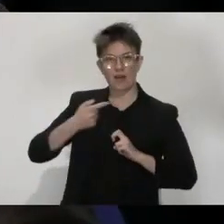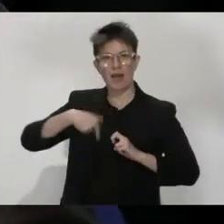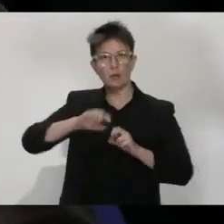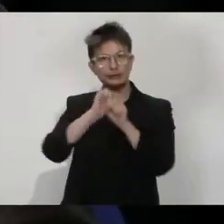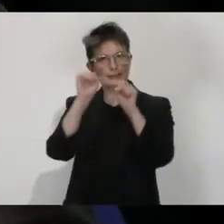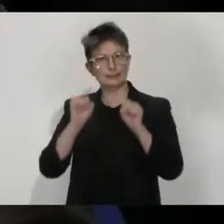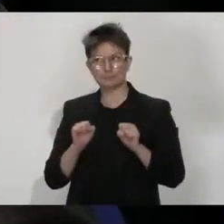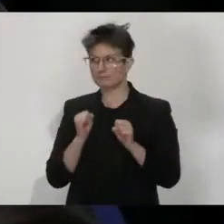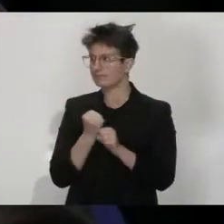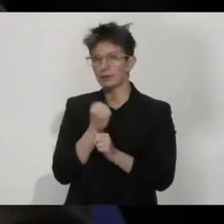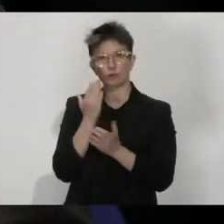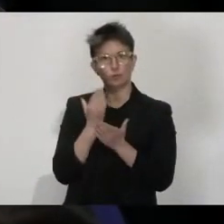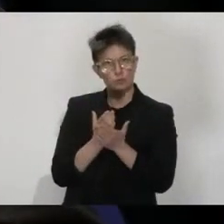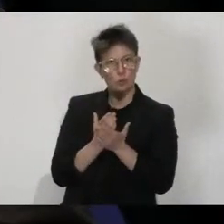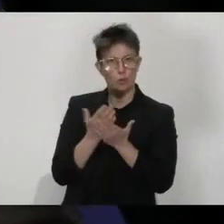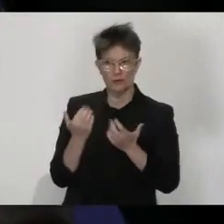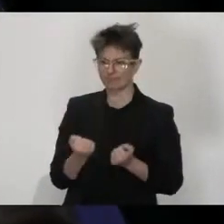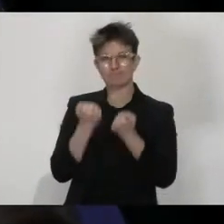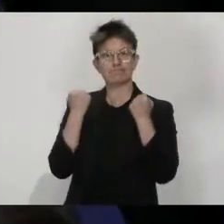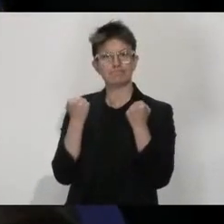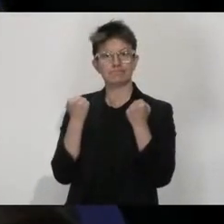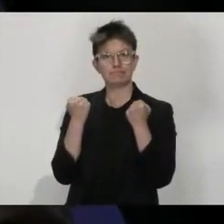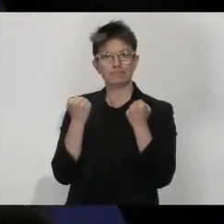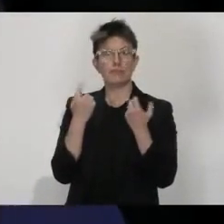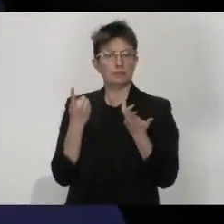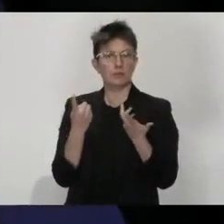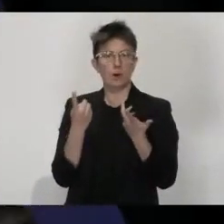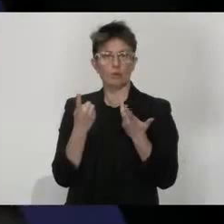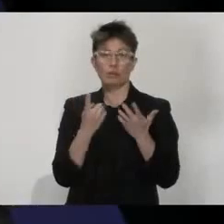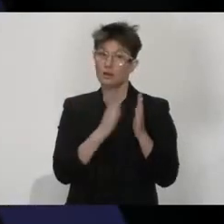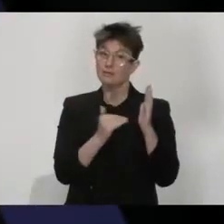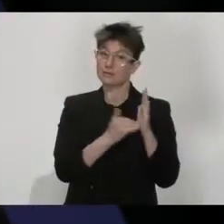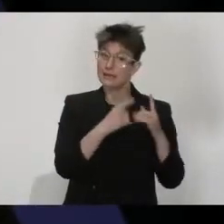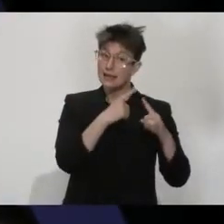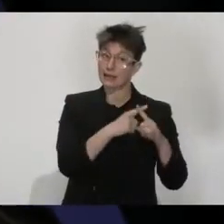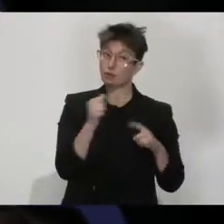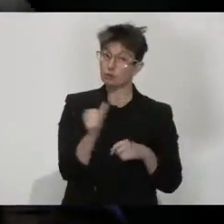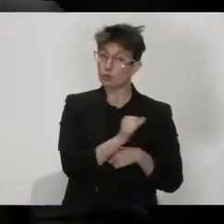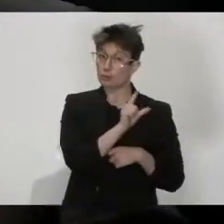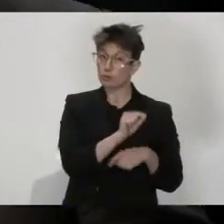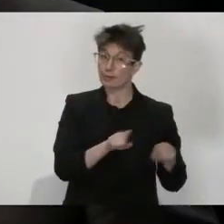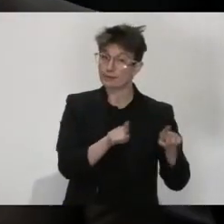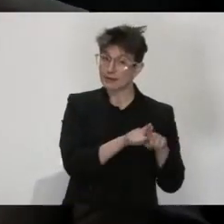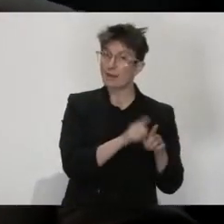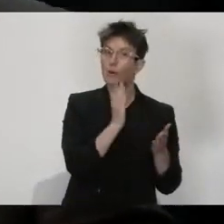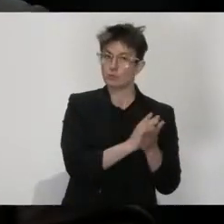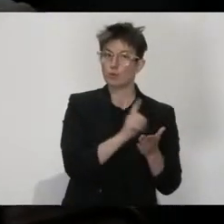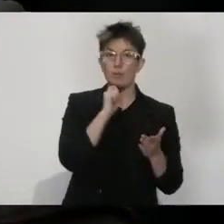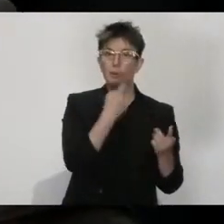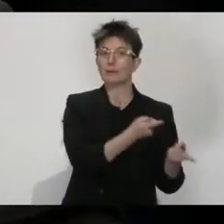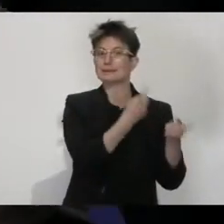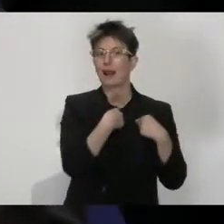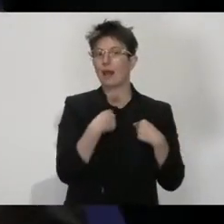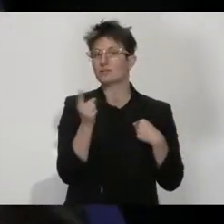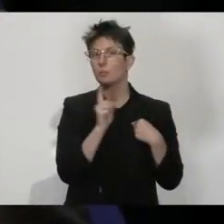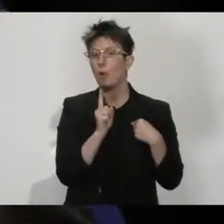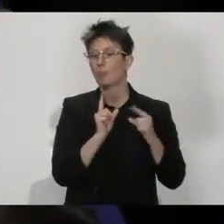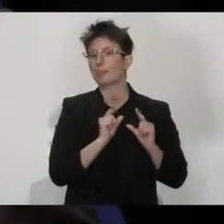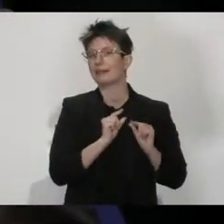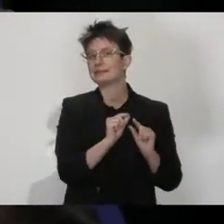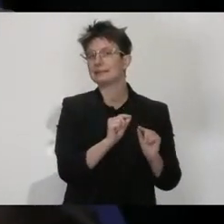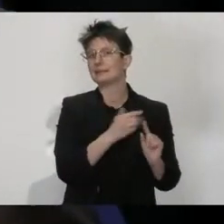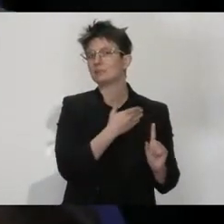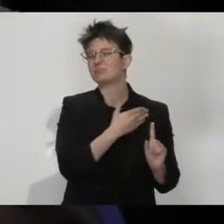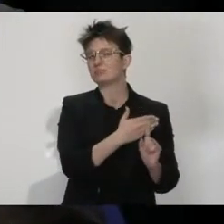that, and that would be part of what I'd expect we would be briefed on by them. Jess. Ross is running ads saying that the Labour Party will force vaccines